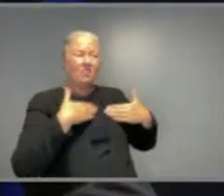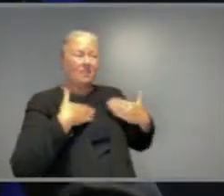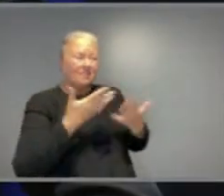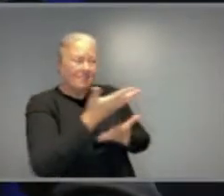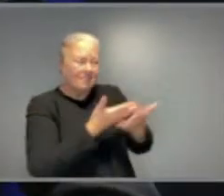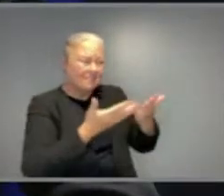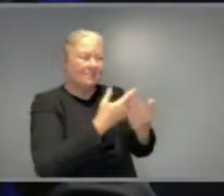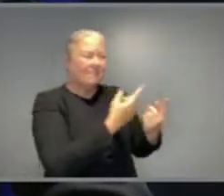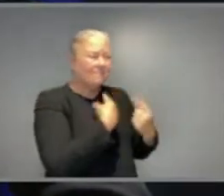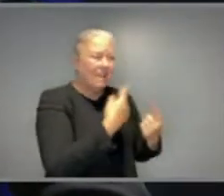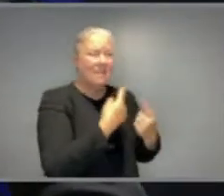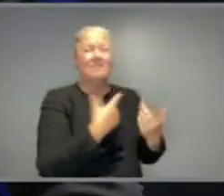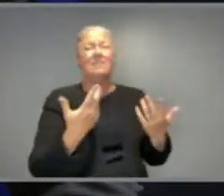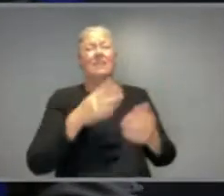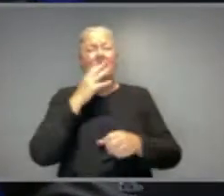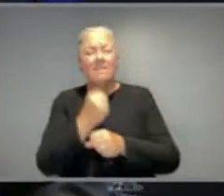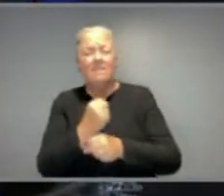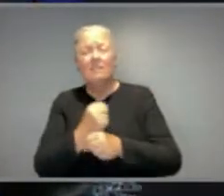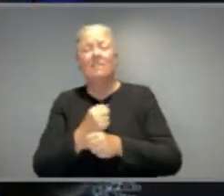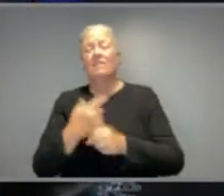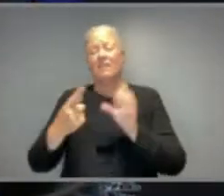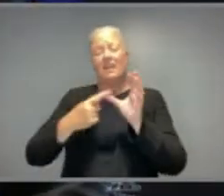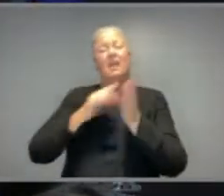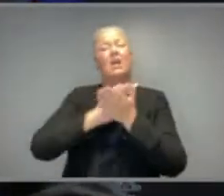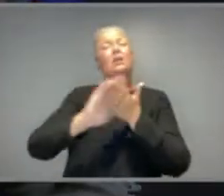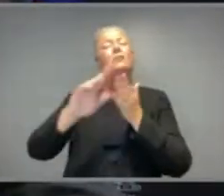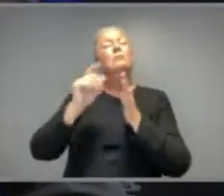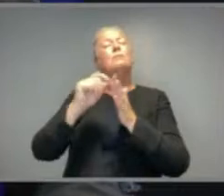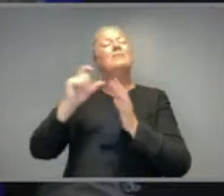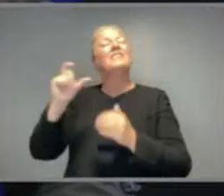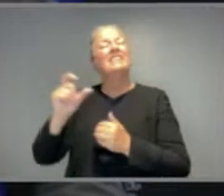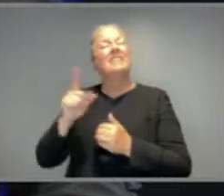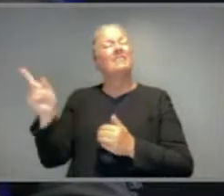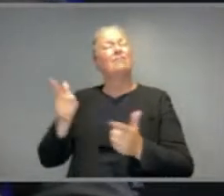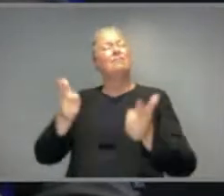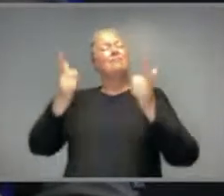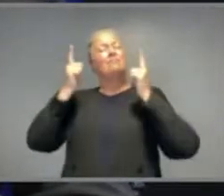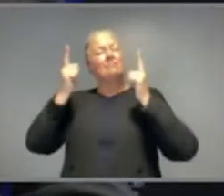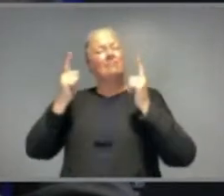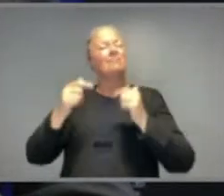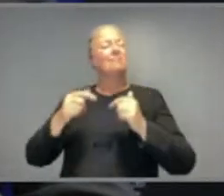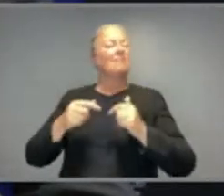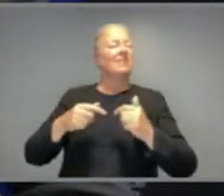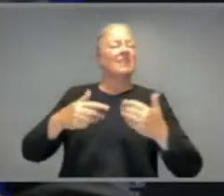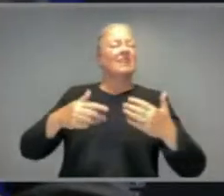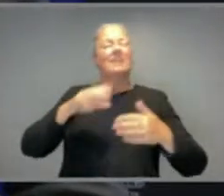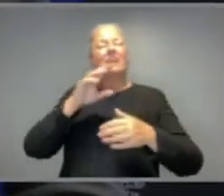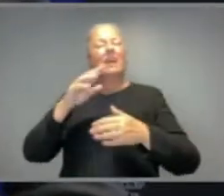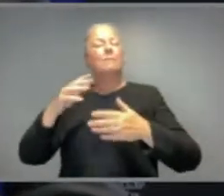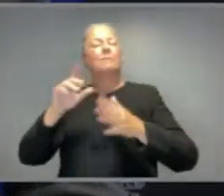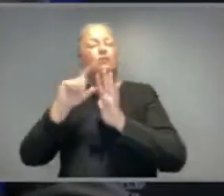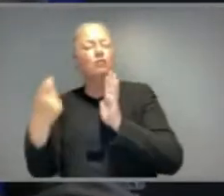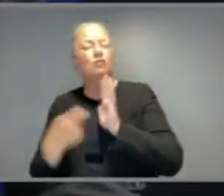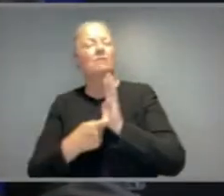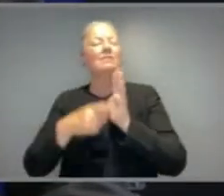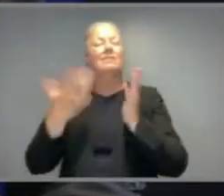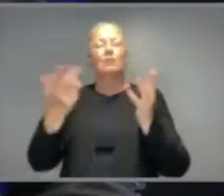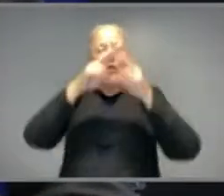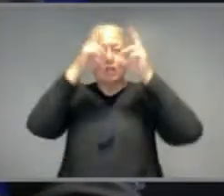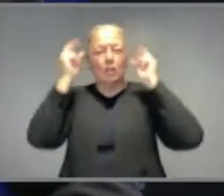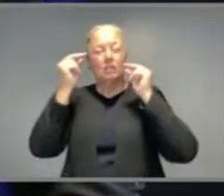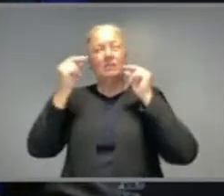the work of the AHPPC led by the Chief Medical Officer. So yes, the work will never stop. Because the virus